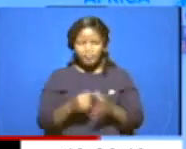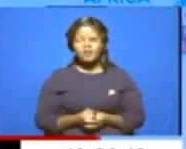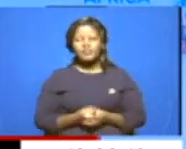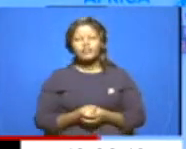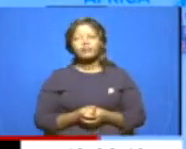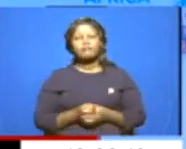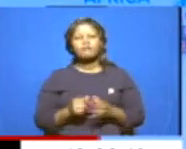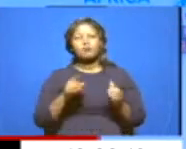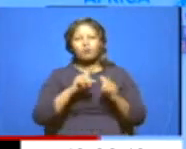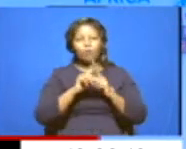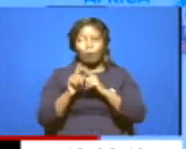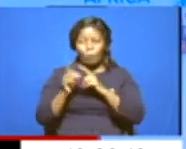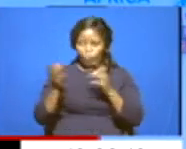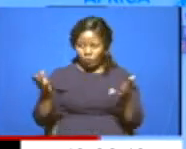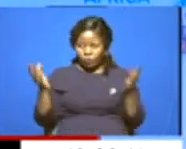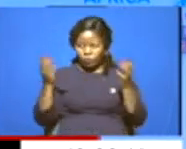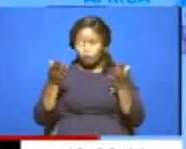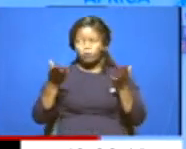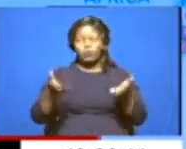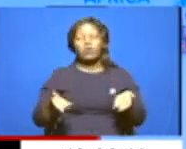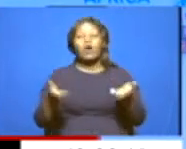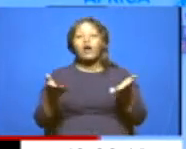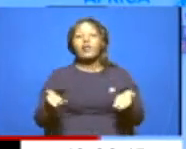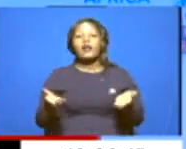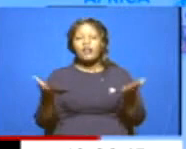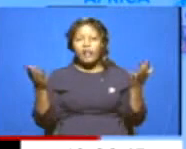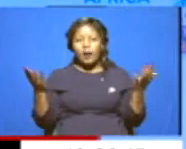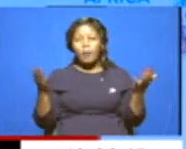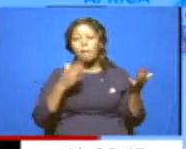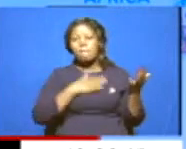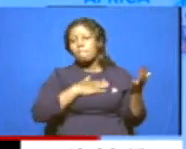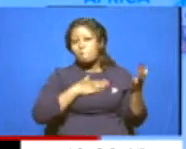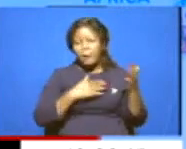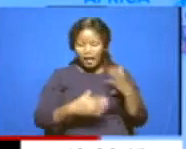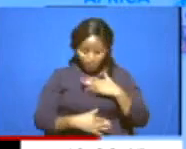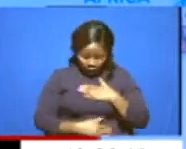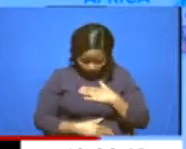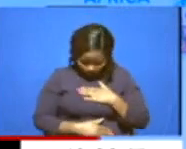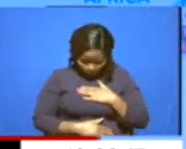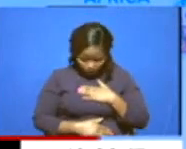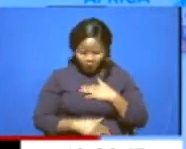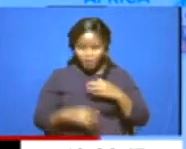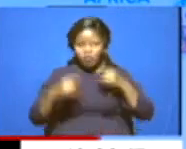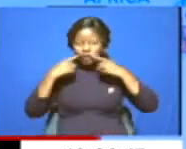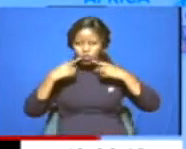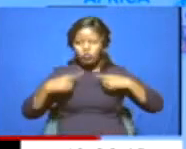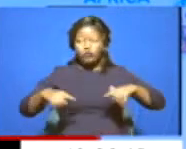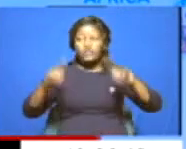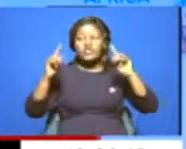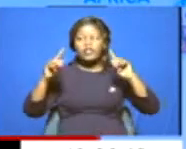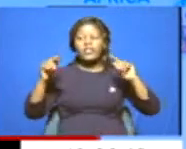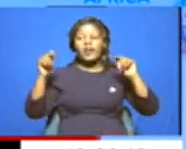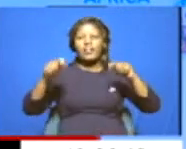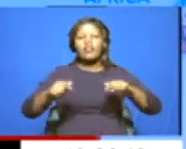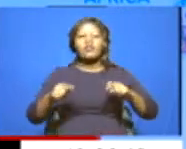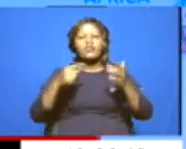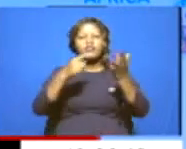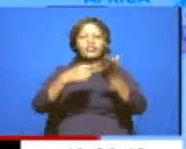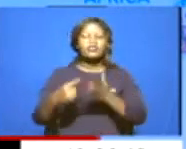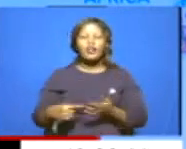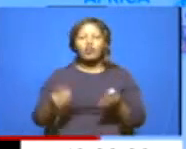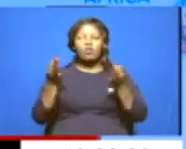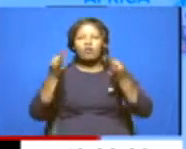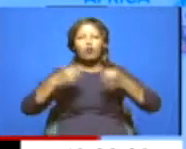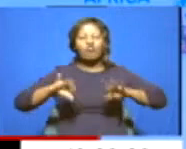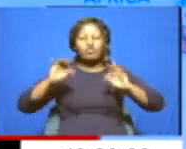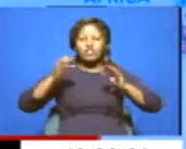With that, it is now my singular pleasure to declare this dialogue officially open. Thank